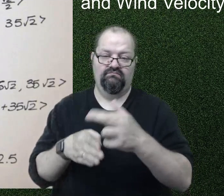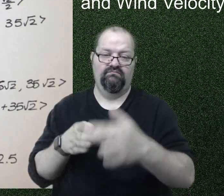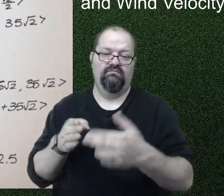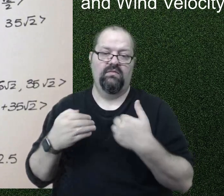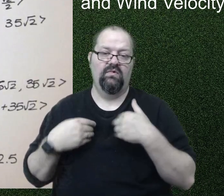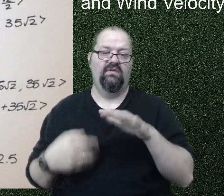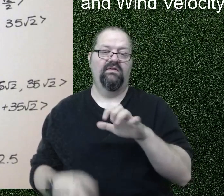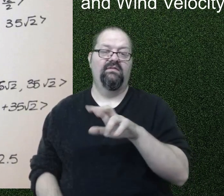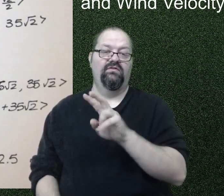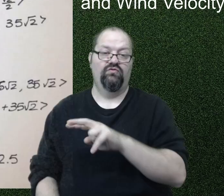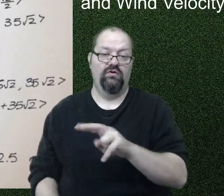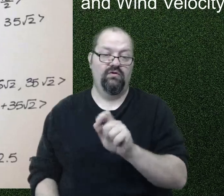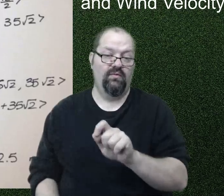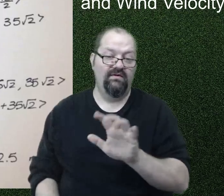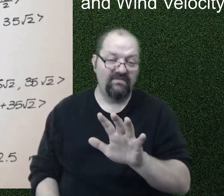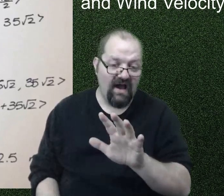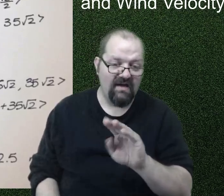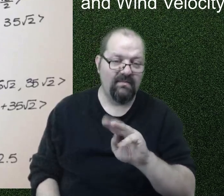522.5 miles per hour.